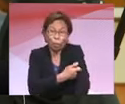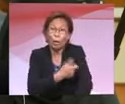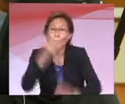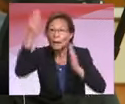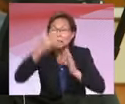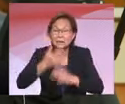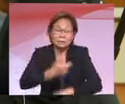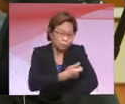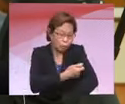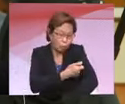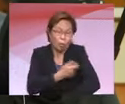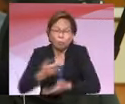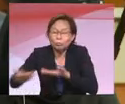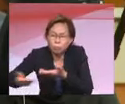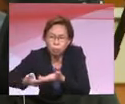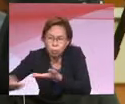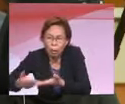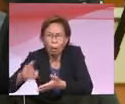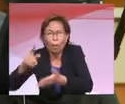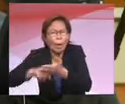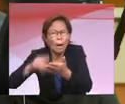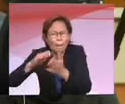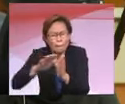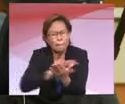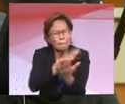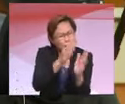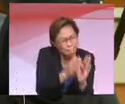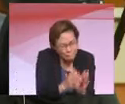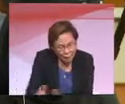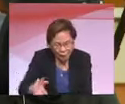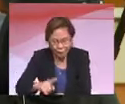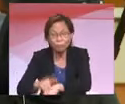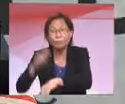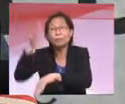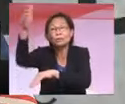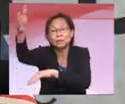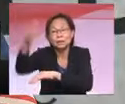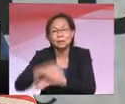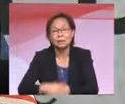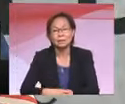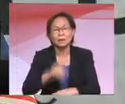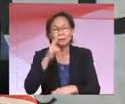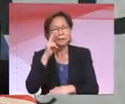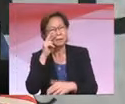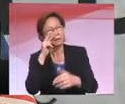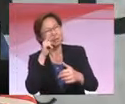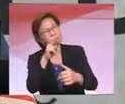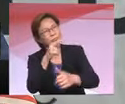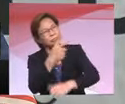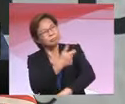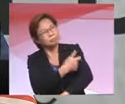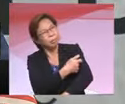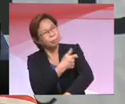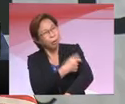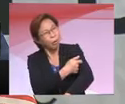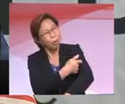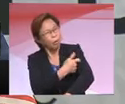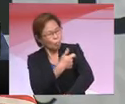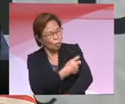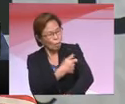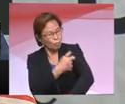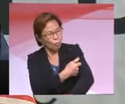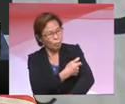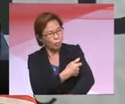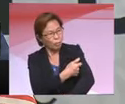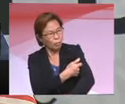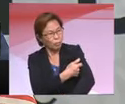negotiation, and what will be the plan in the future? Thank you. Right. When we look into the vaccine, so vaccine development depends on the